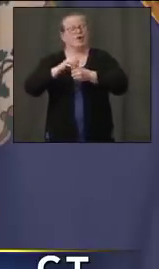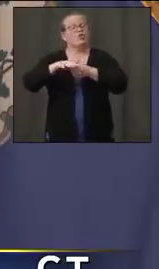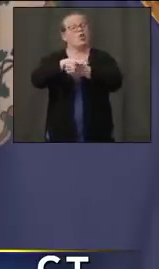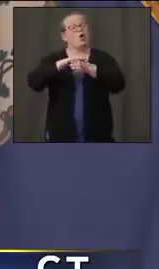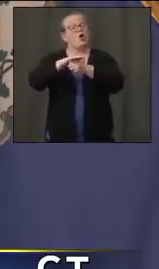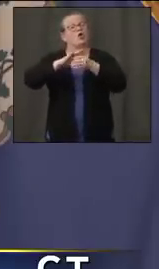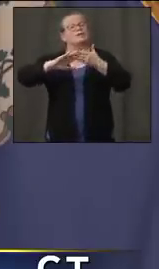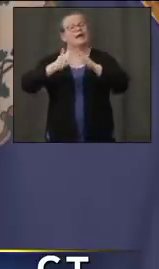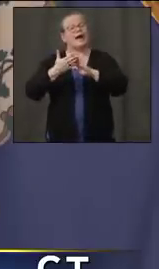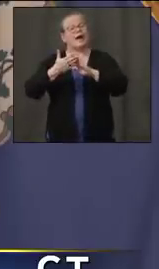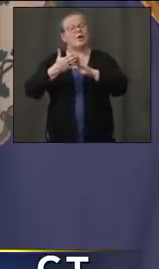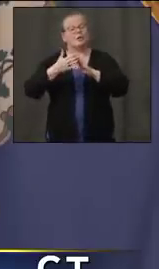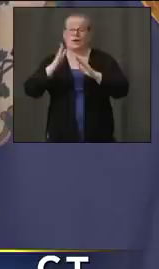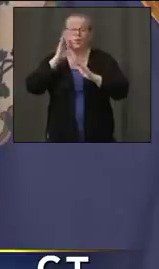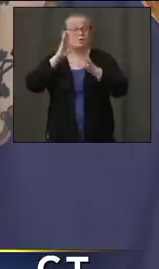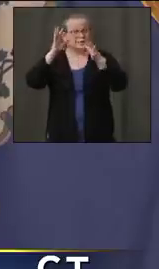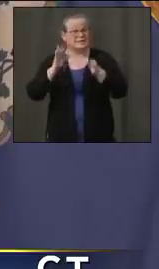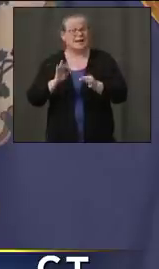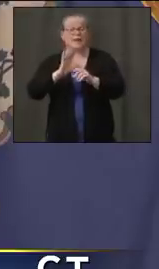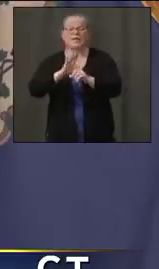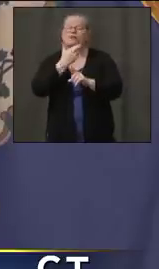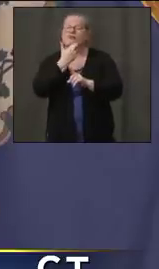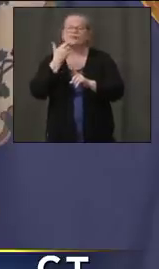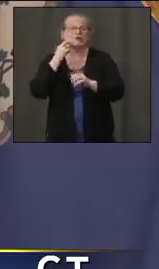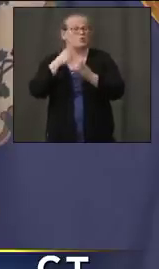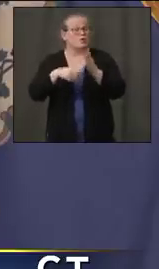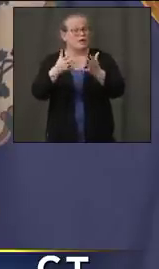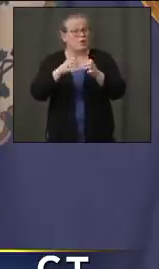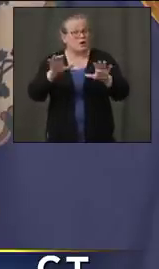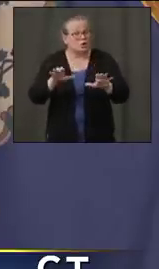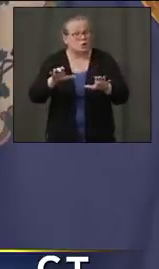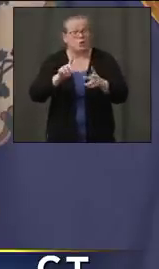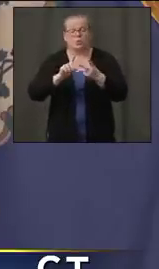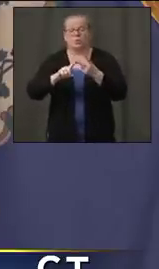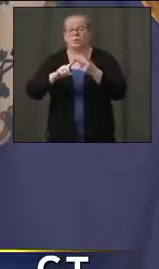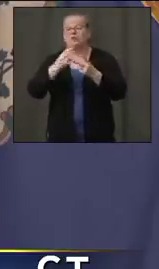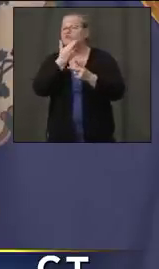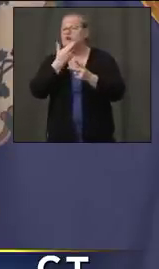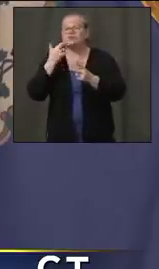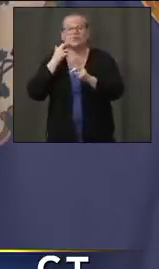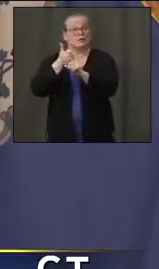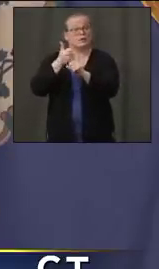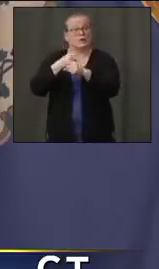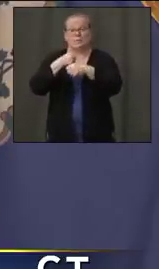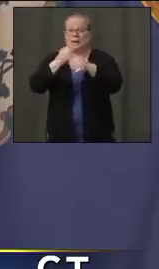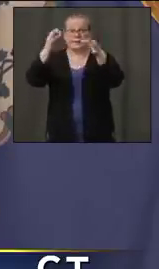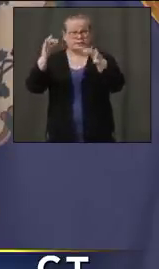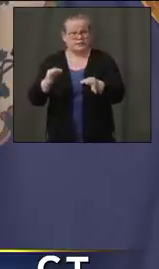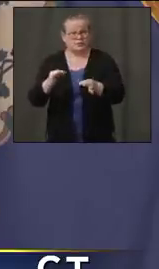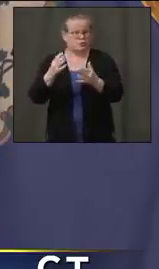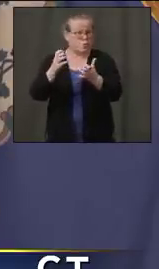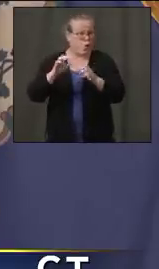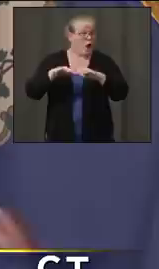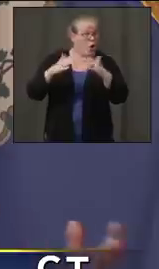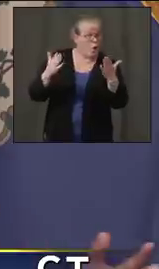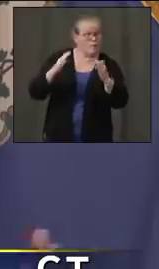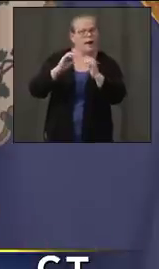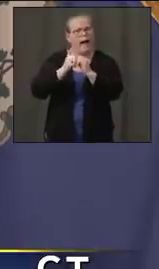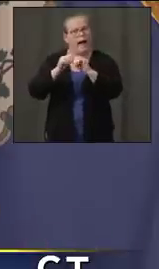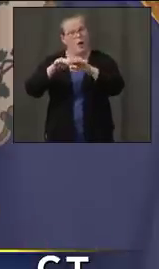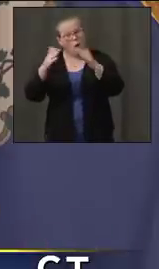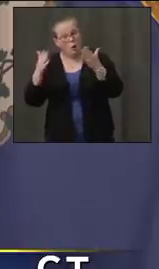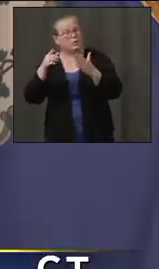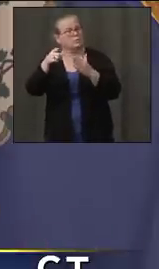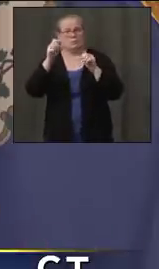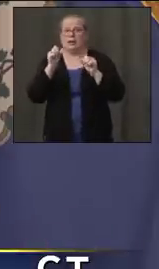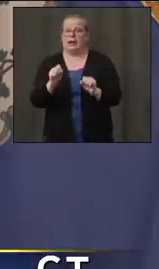their restaurants to do. Restaurants will be able to make the choice when and how, when they want to be able to open. How is going to be